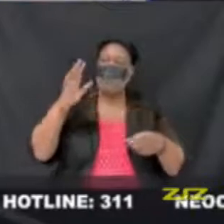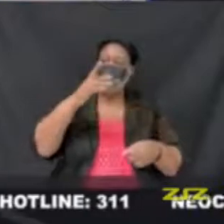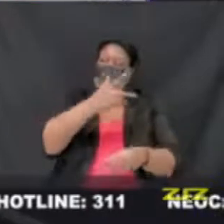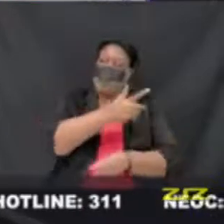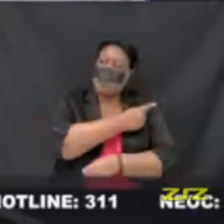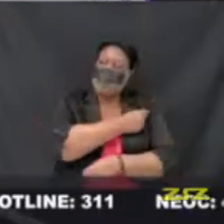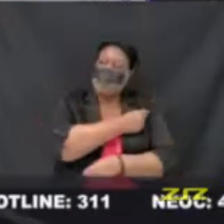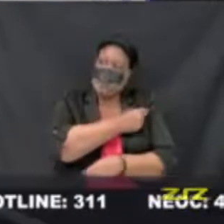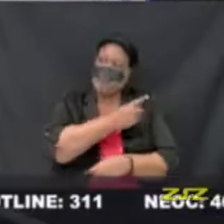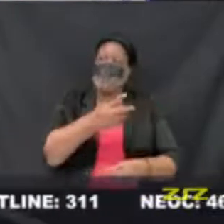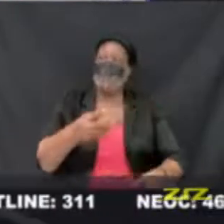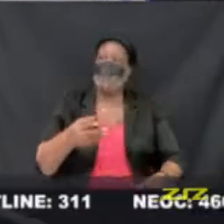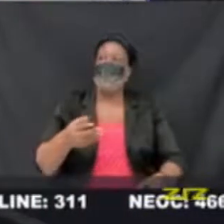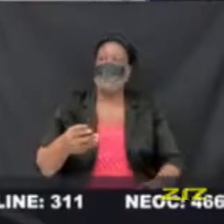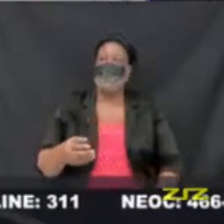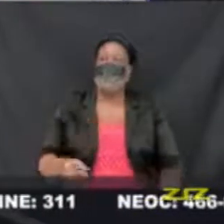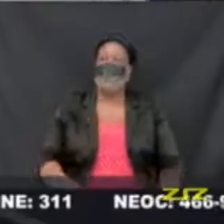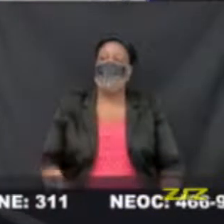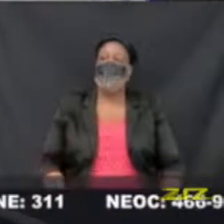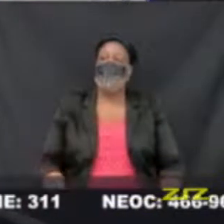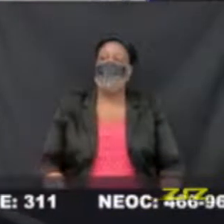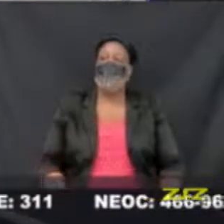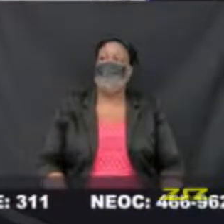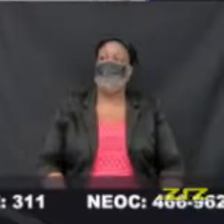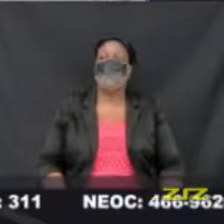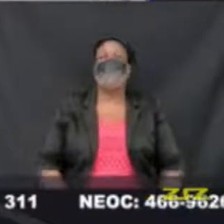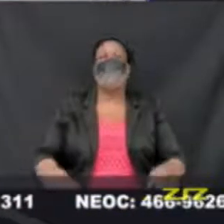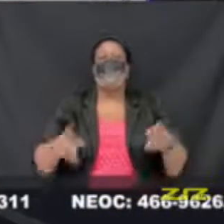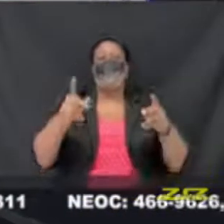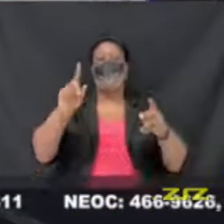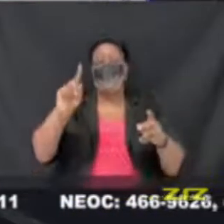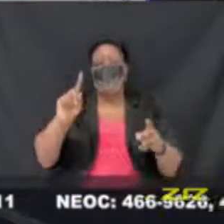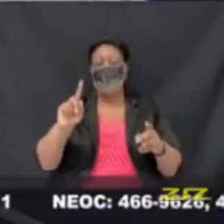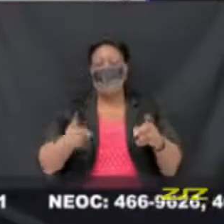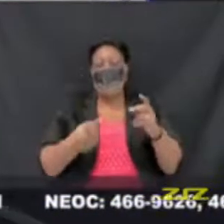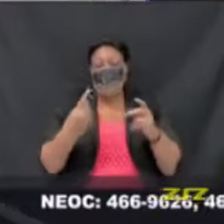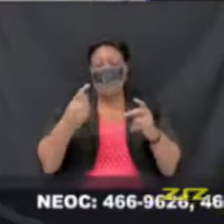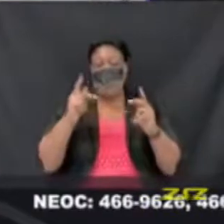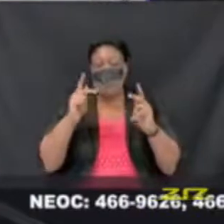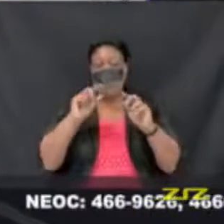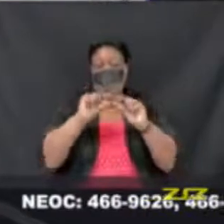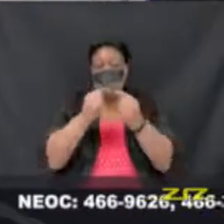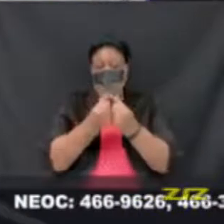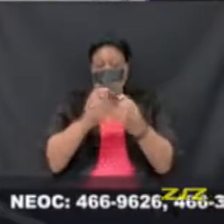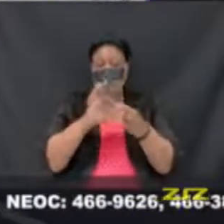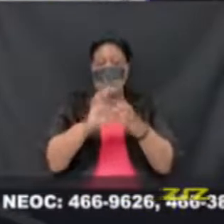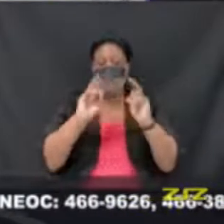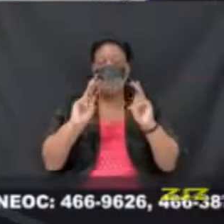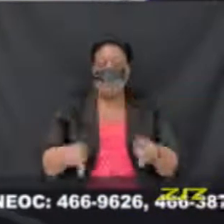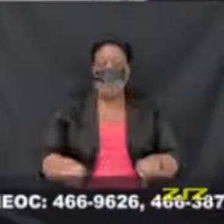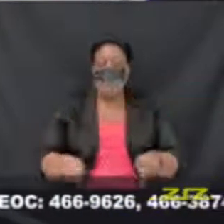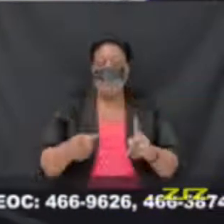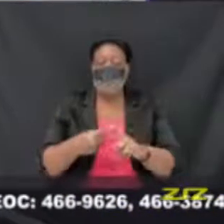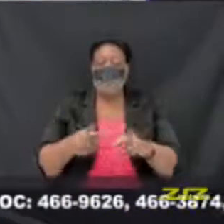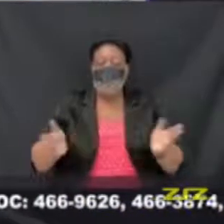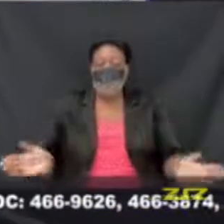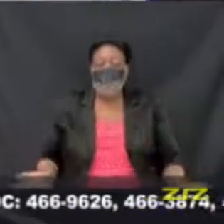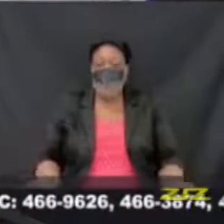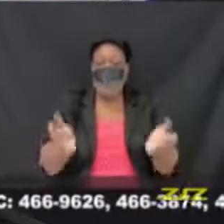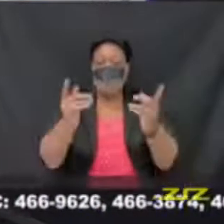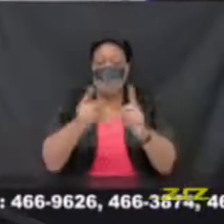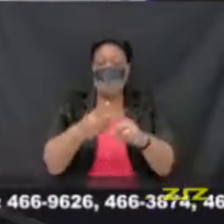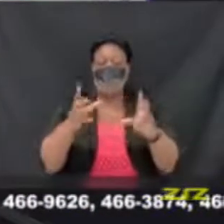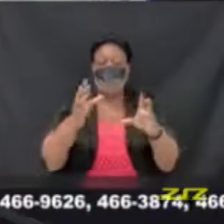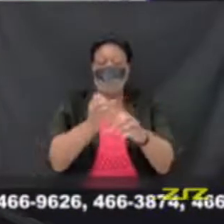to get vaccinated are the persons with pre-existing conditions. Because what you have to ask yourself is this,